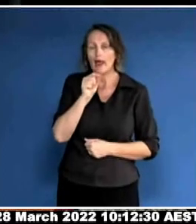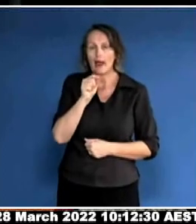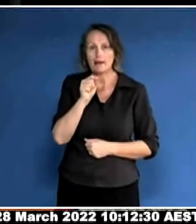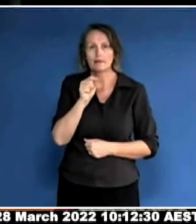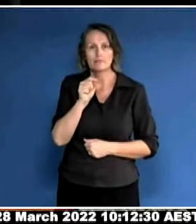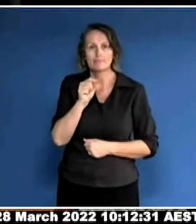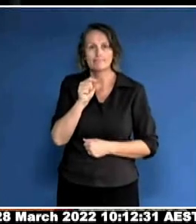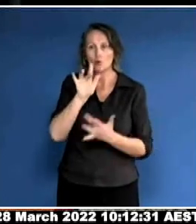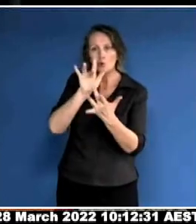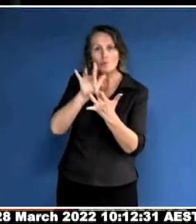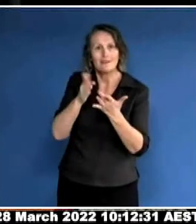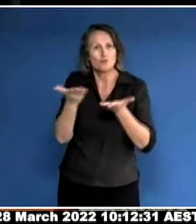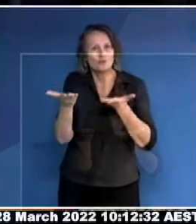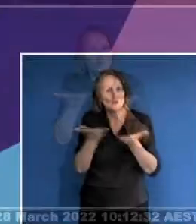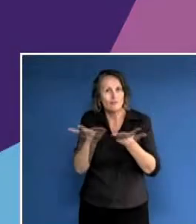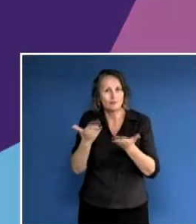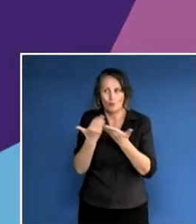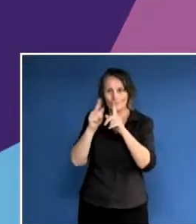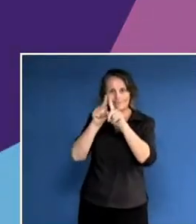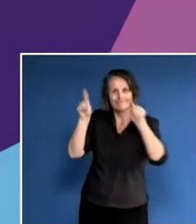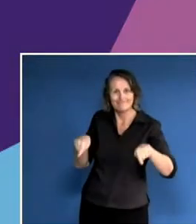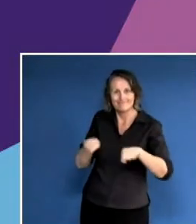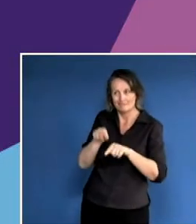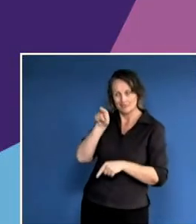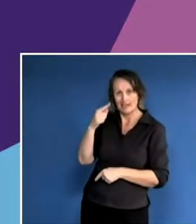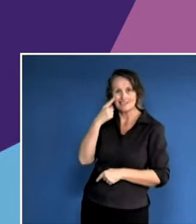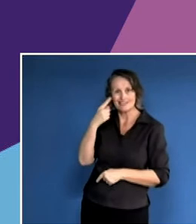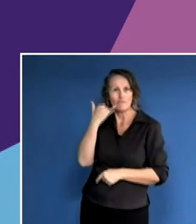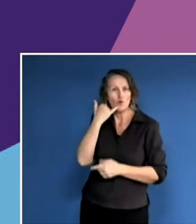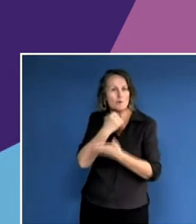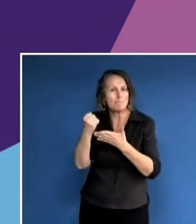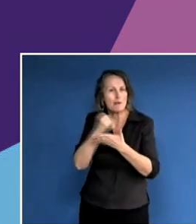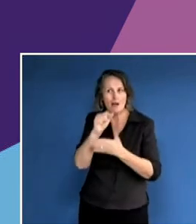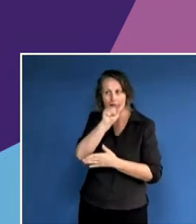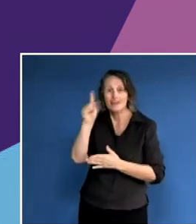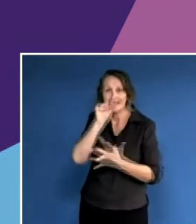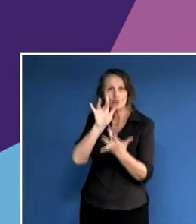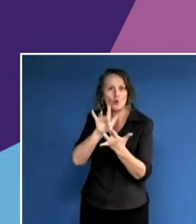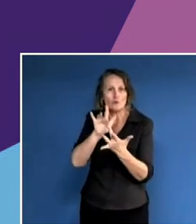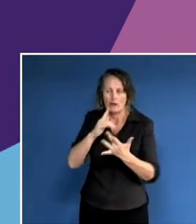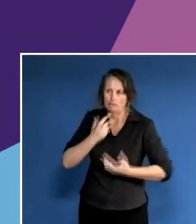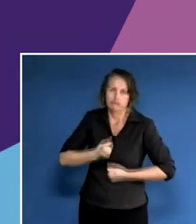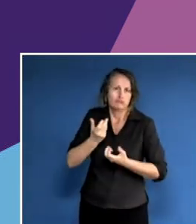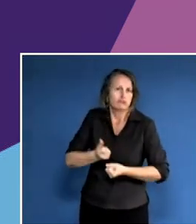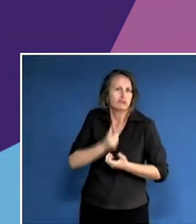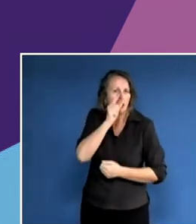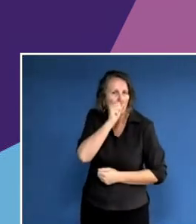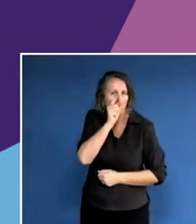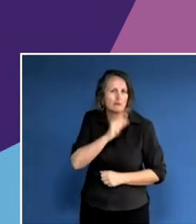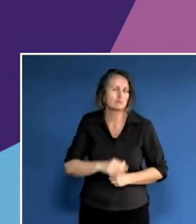services available on our warning slide, and the telephone numbers, I hope, are accessible to everyone